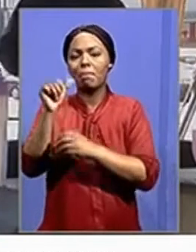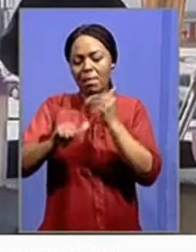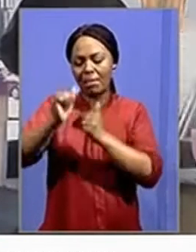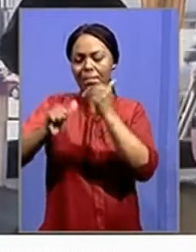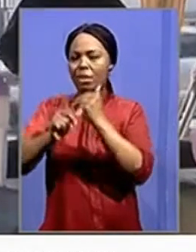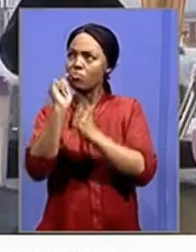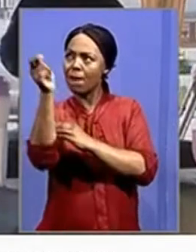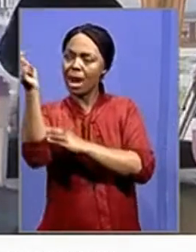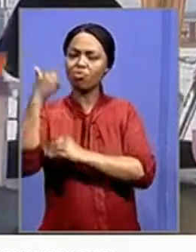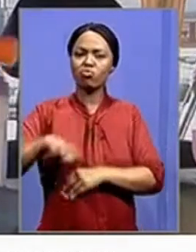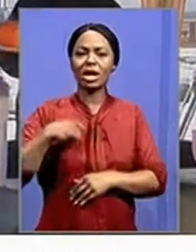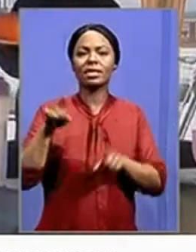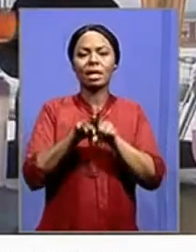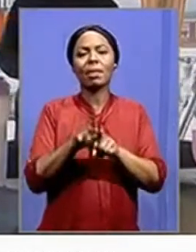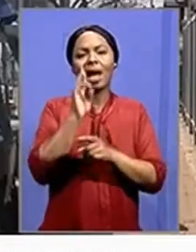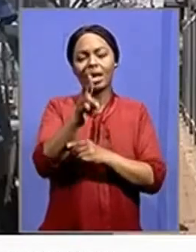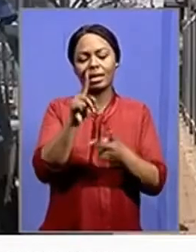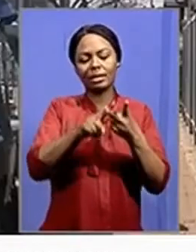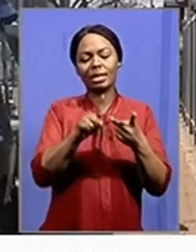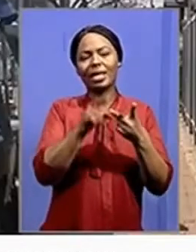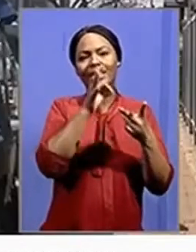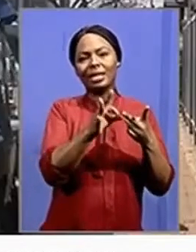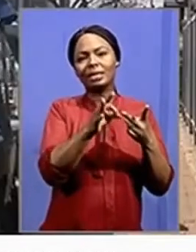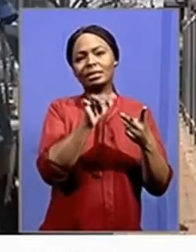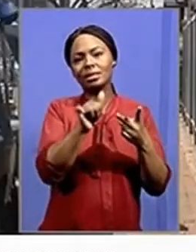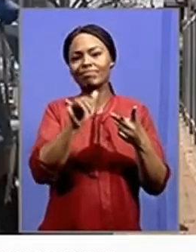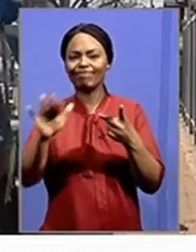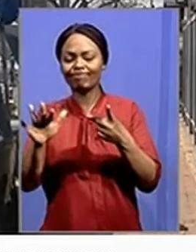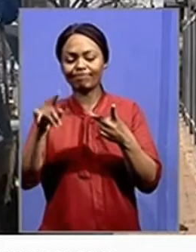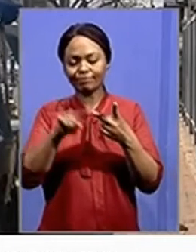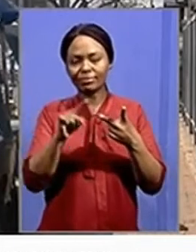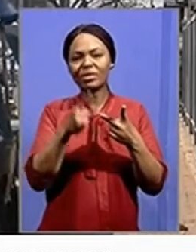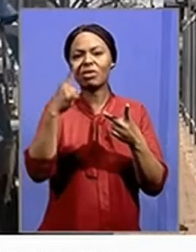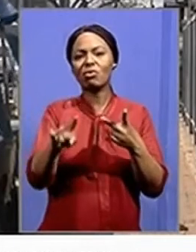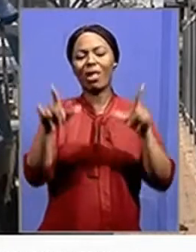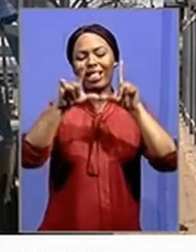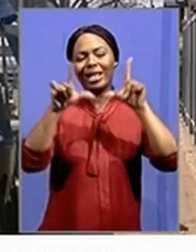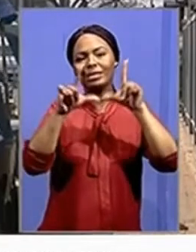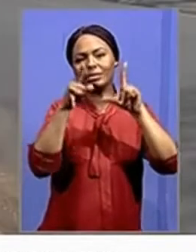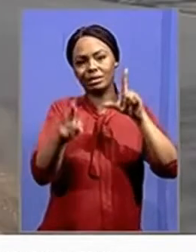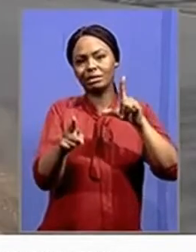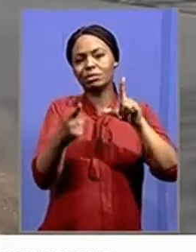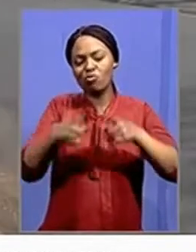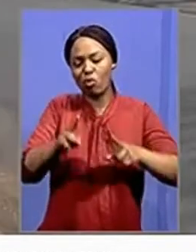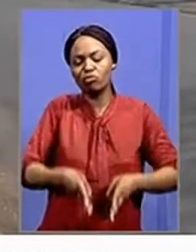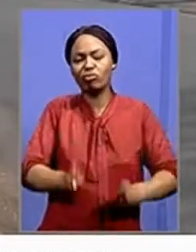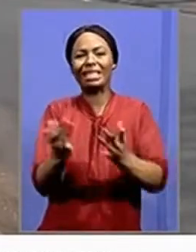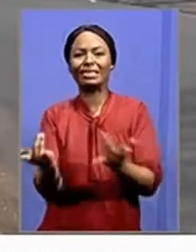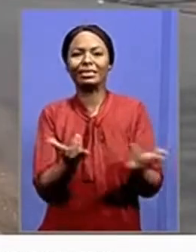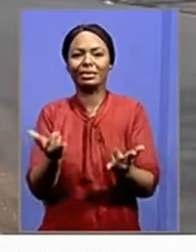Even though been in city, we've been in a city and have a great city We've been there